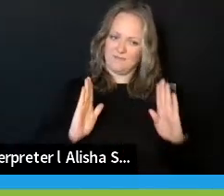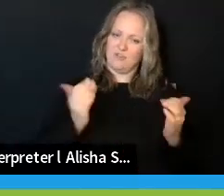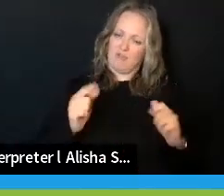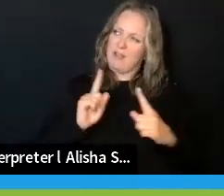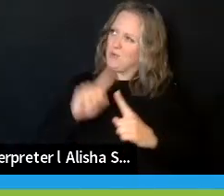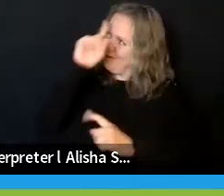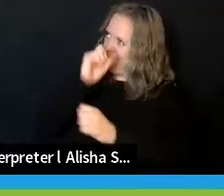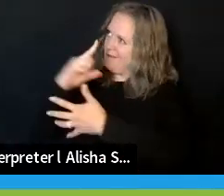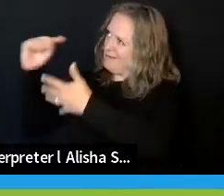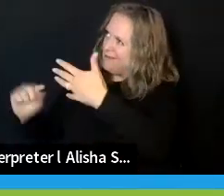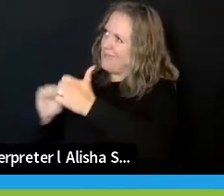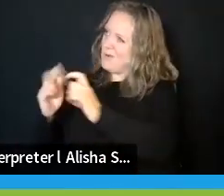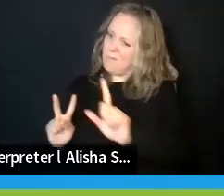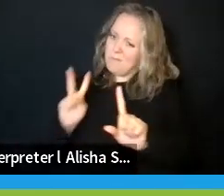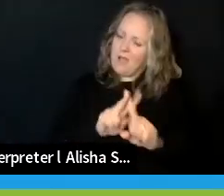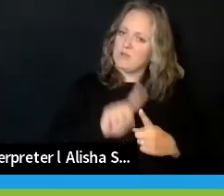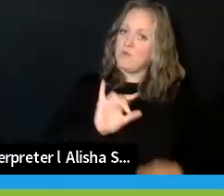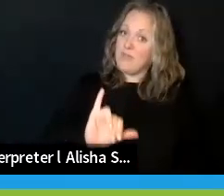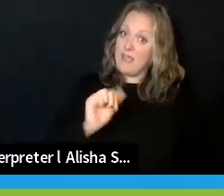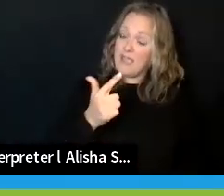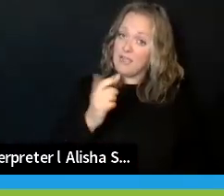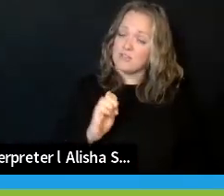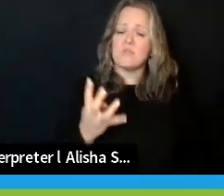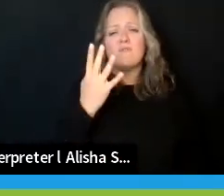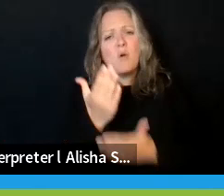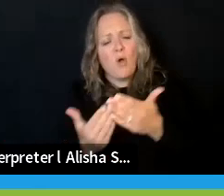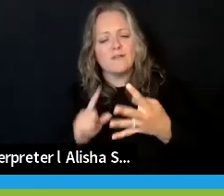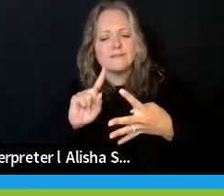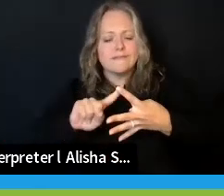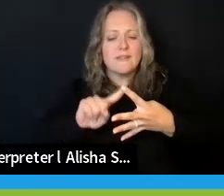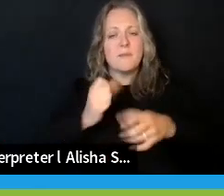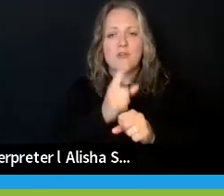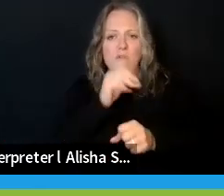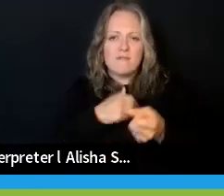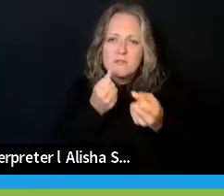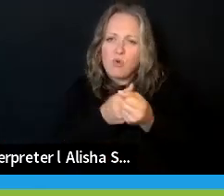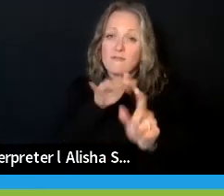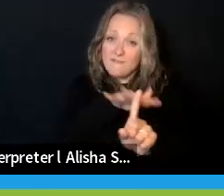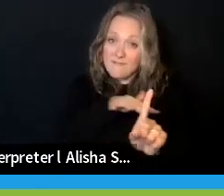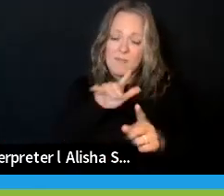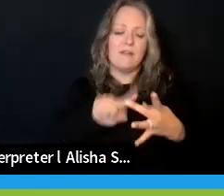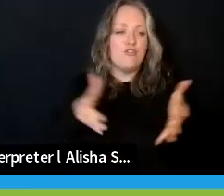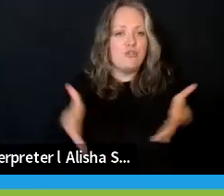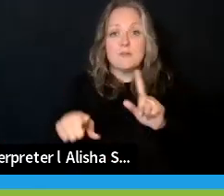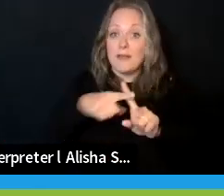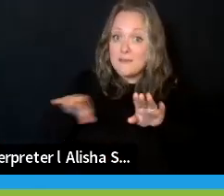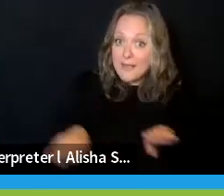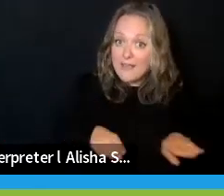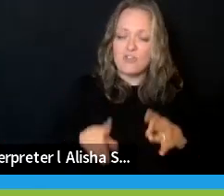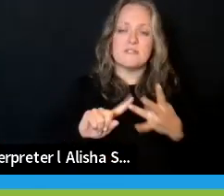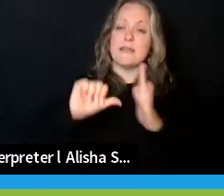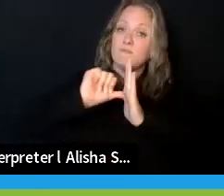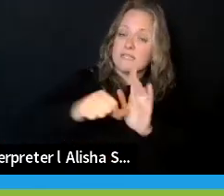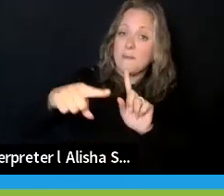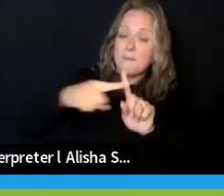key components of that are ensuring supportive environments, encouraging positive behaviors, emphasizing positive discipline,